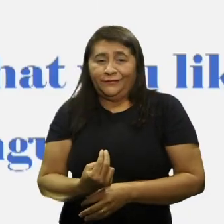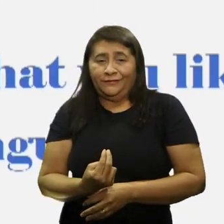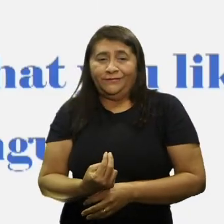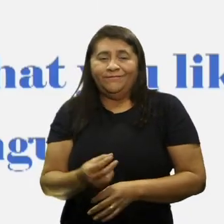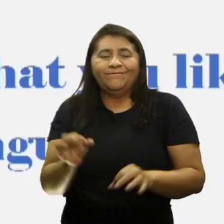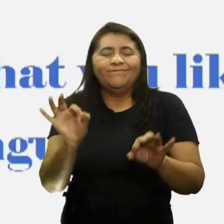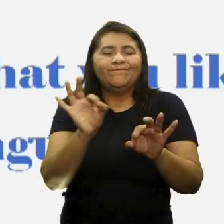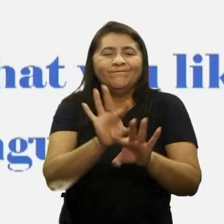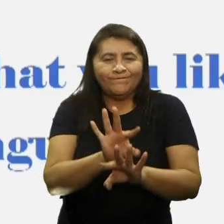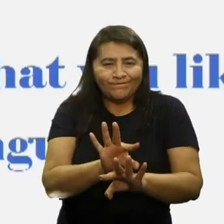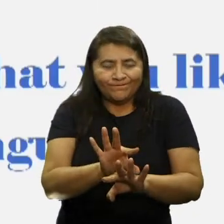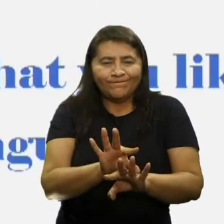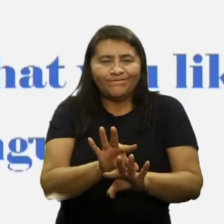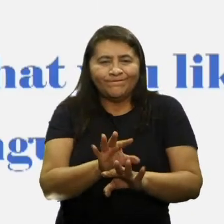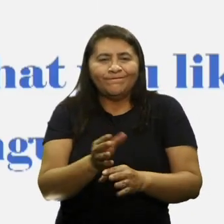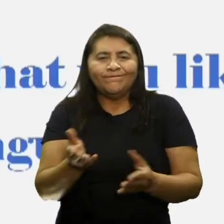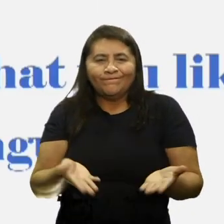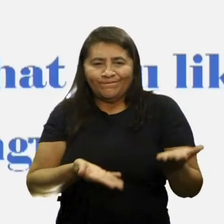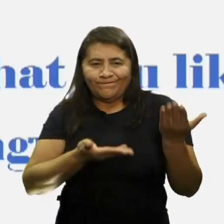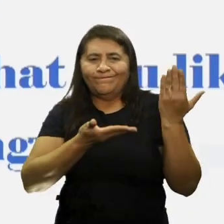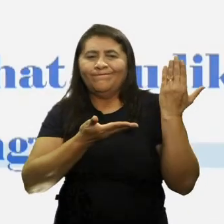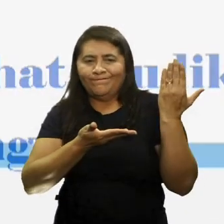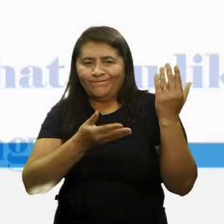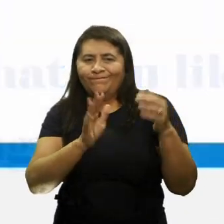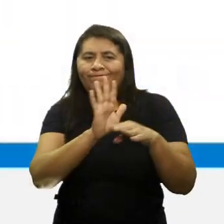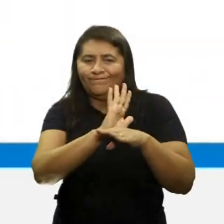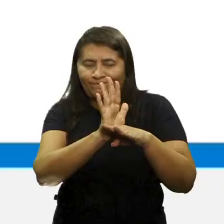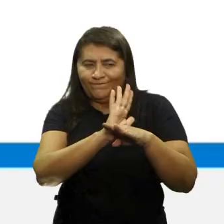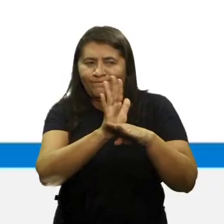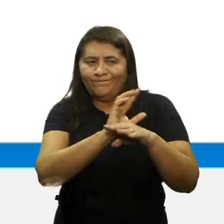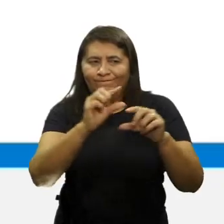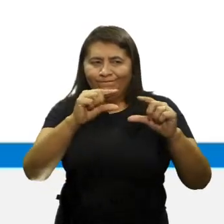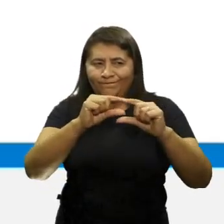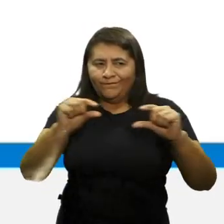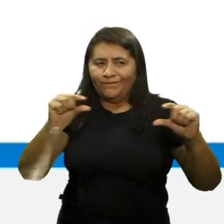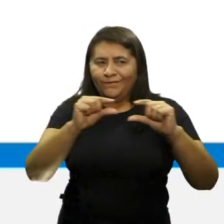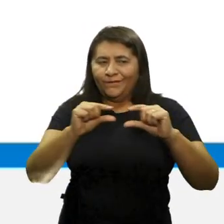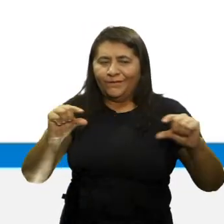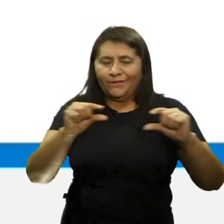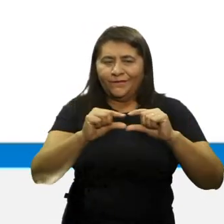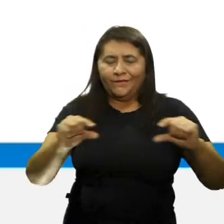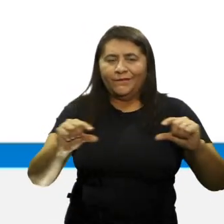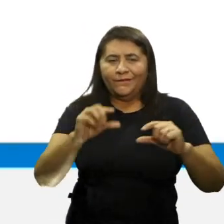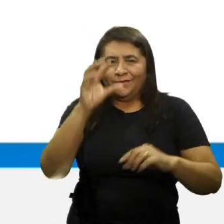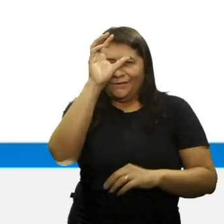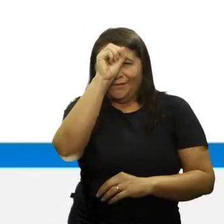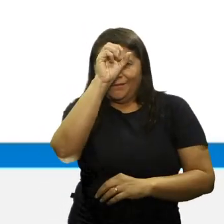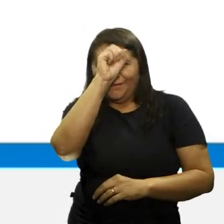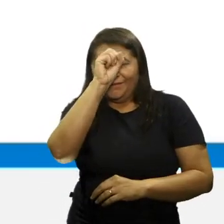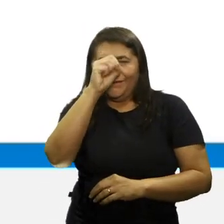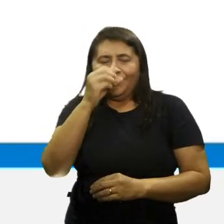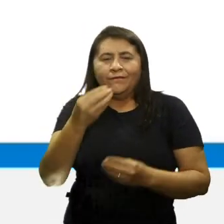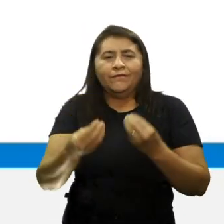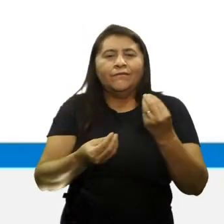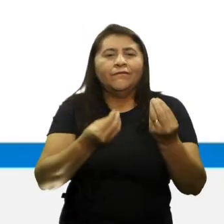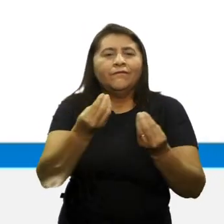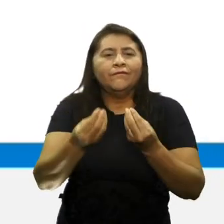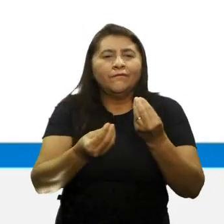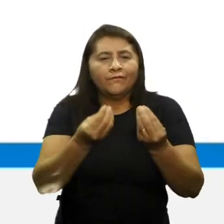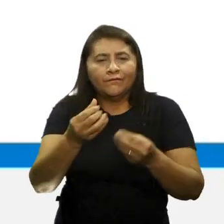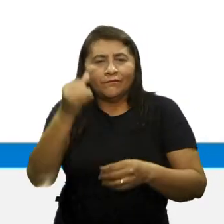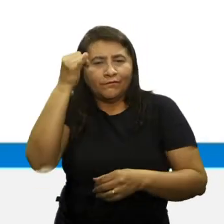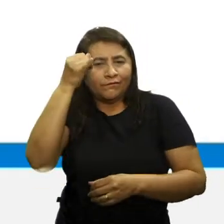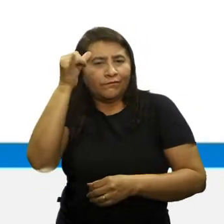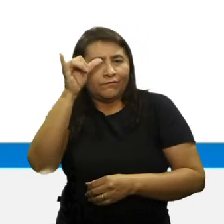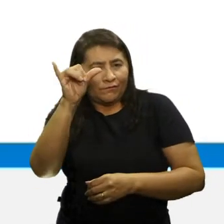para terminar, a gente agora vai ver um vídeo com legendas, justamente para aprender como